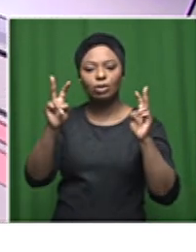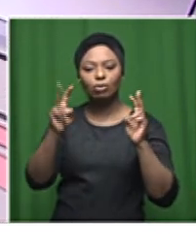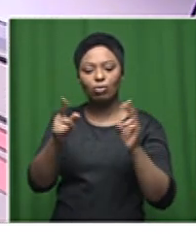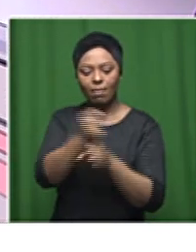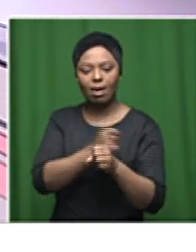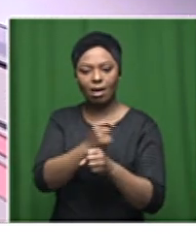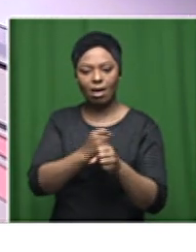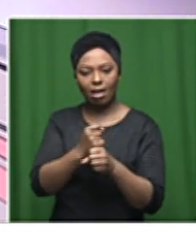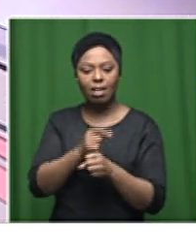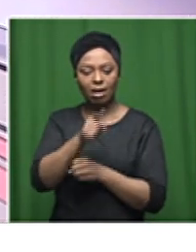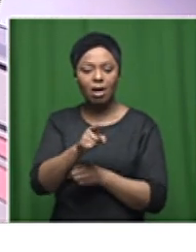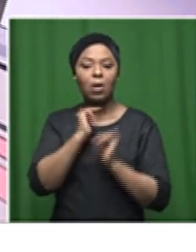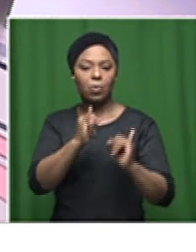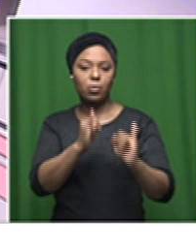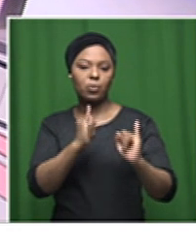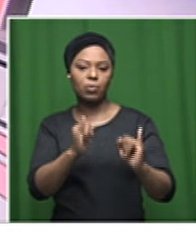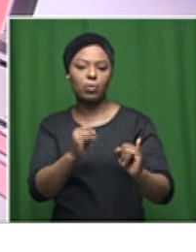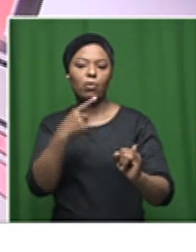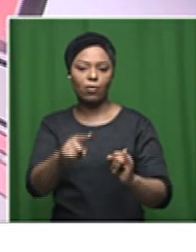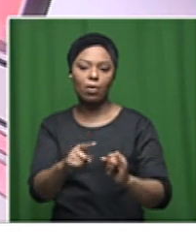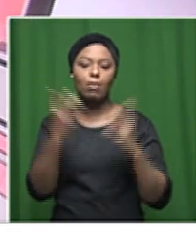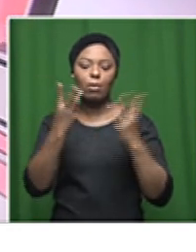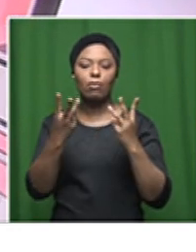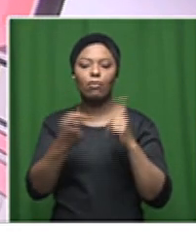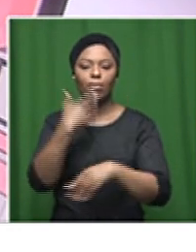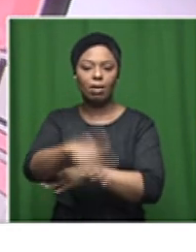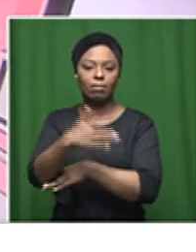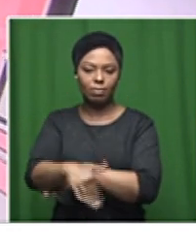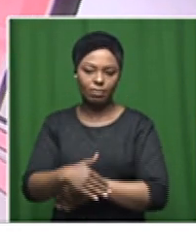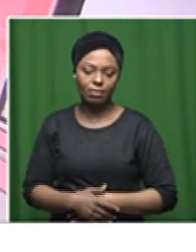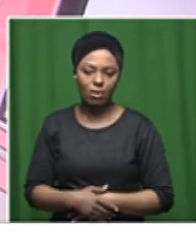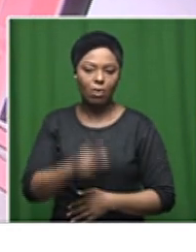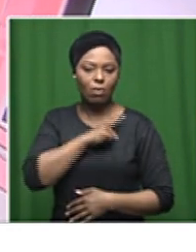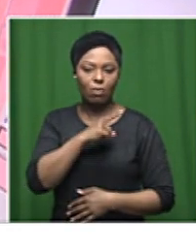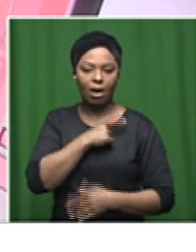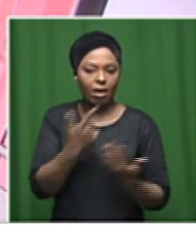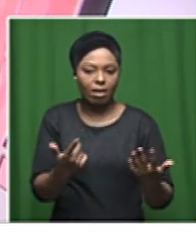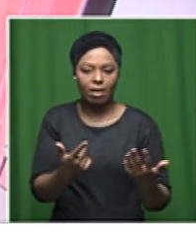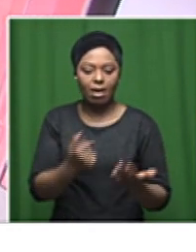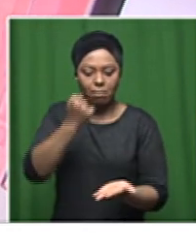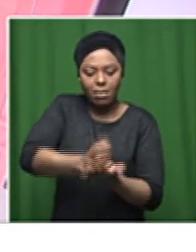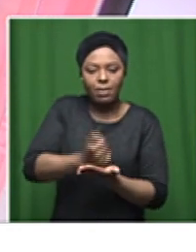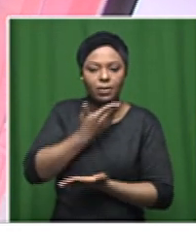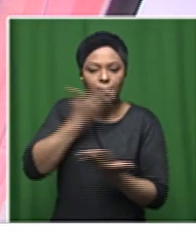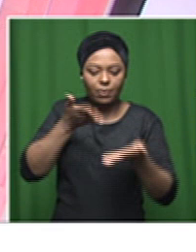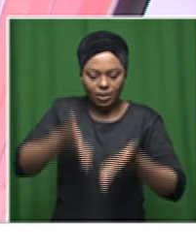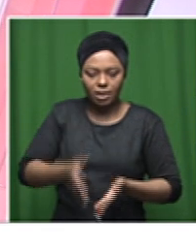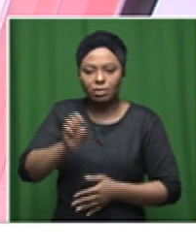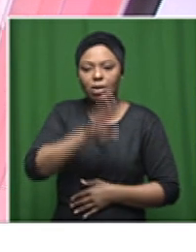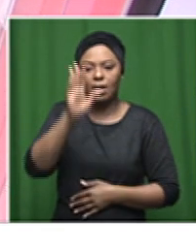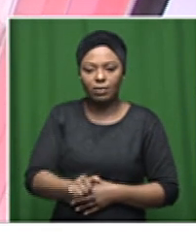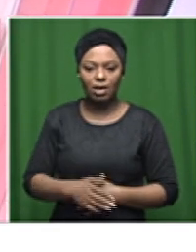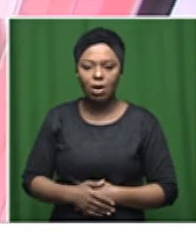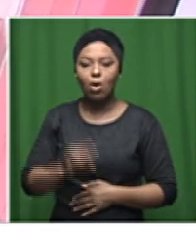situation for them specifically. They don't have residence permits in South Africa. They've only got